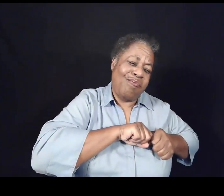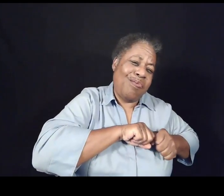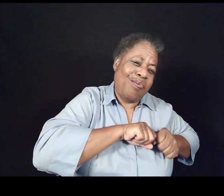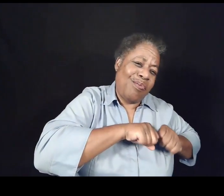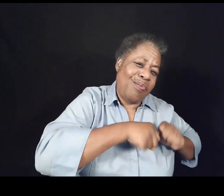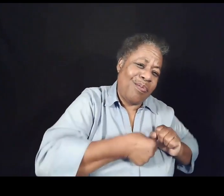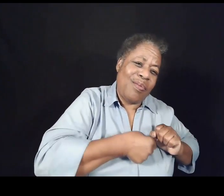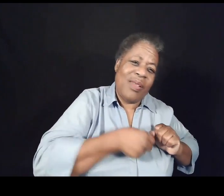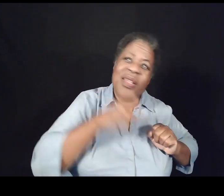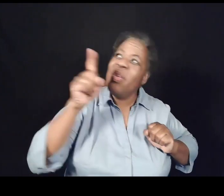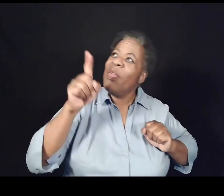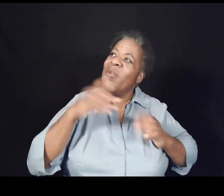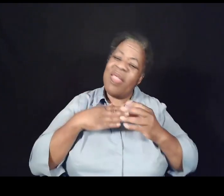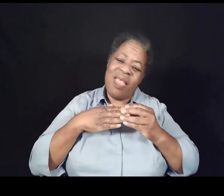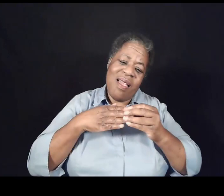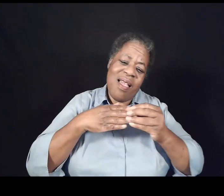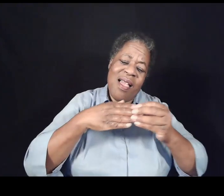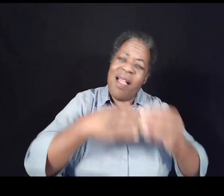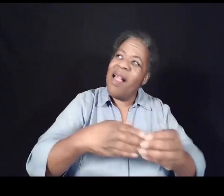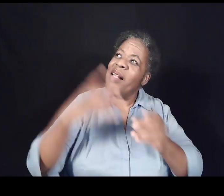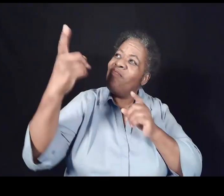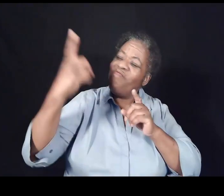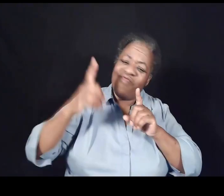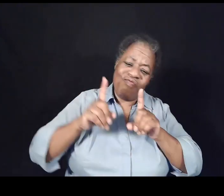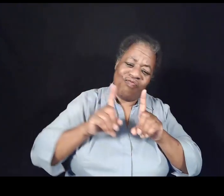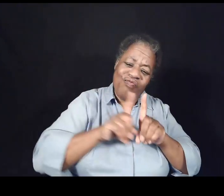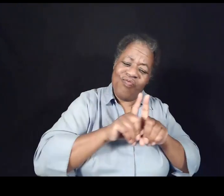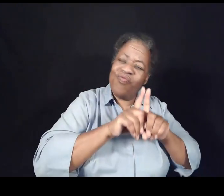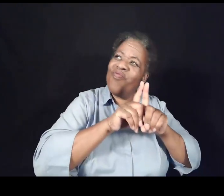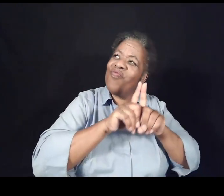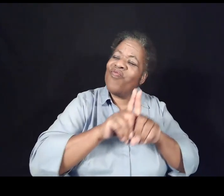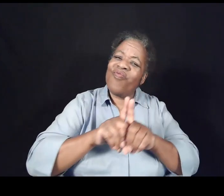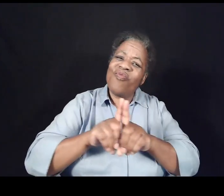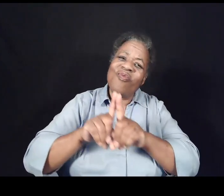you are close like no other.